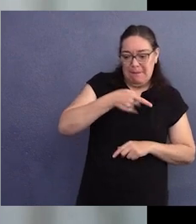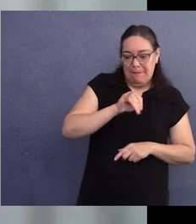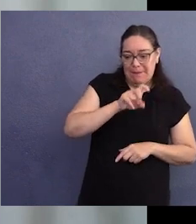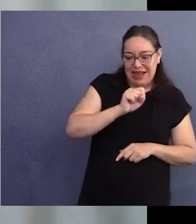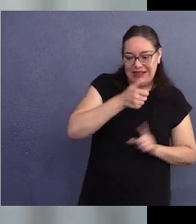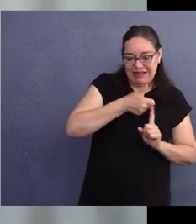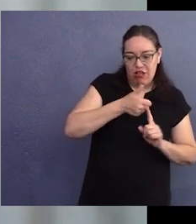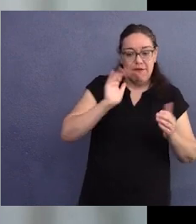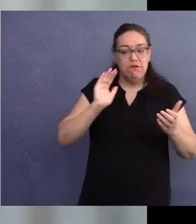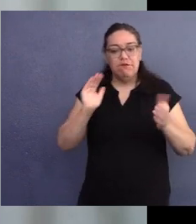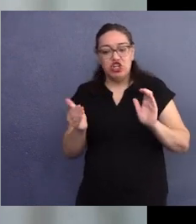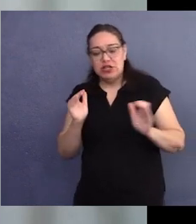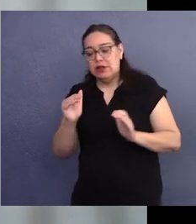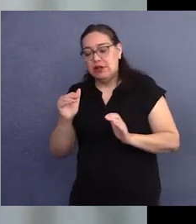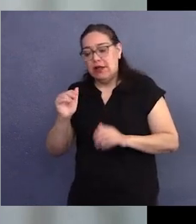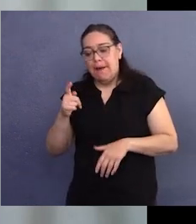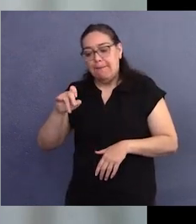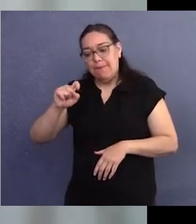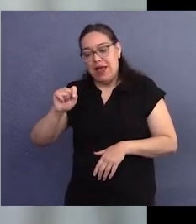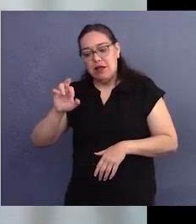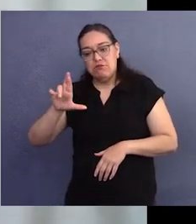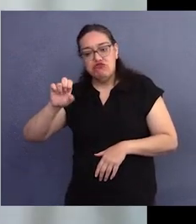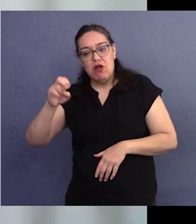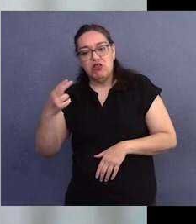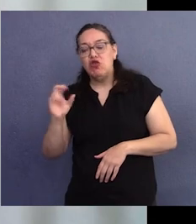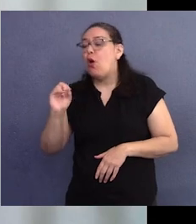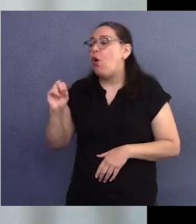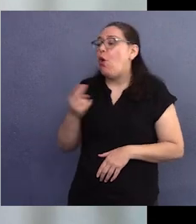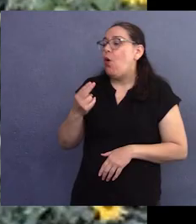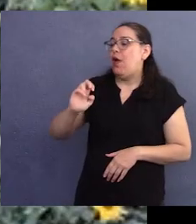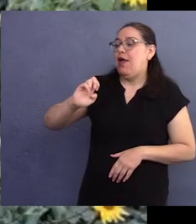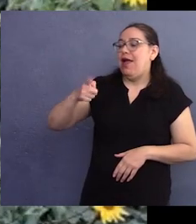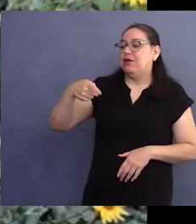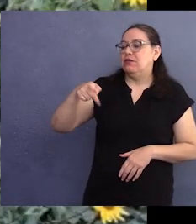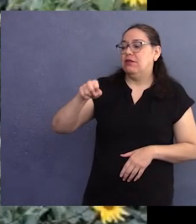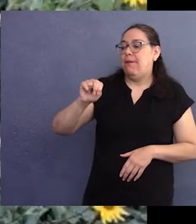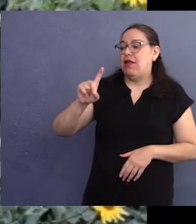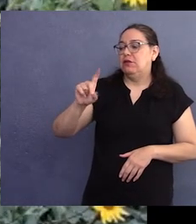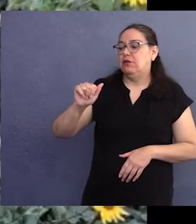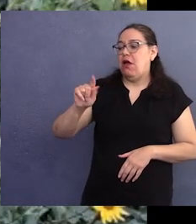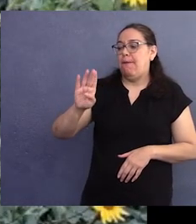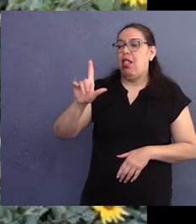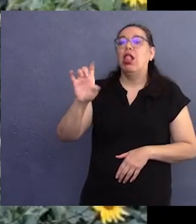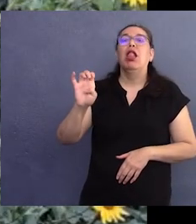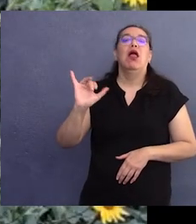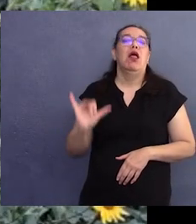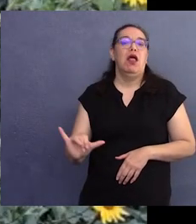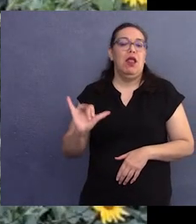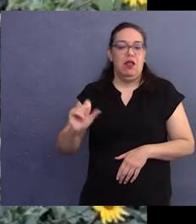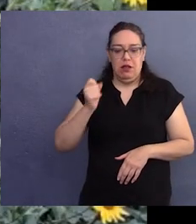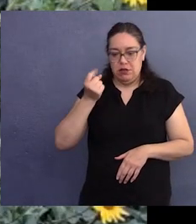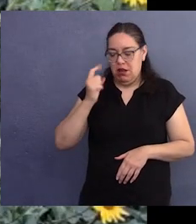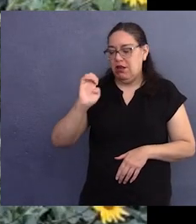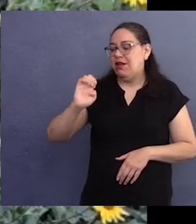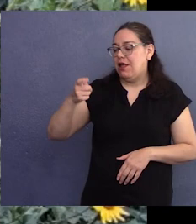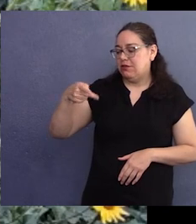Rhonda, what's that mean? Oh, expendable. Thank you. Got it. Yeah. Got it. Yeah,